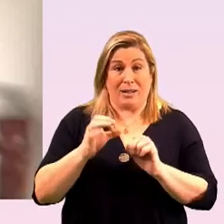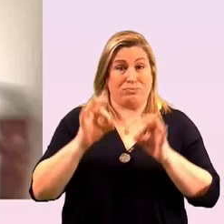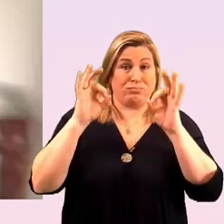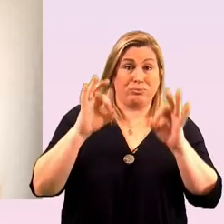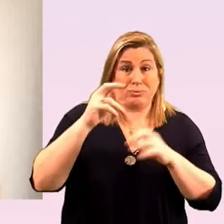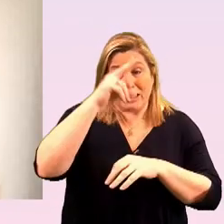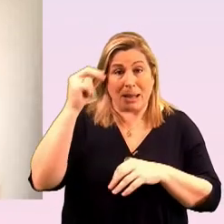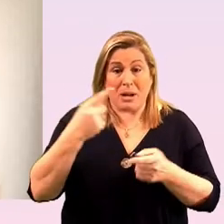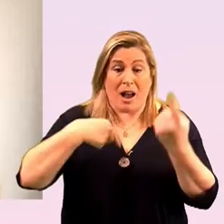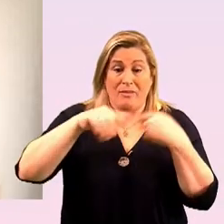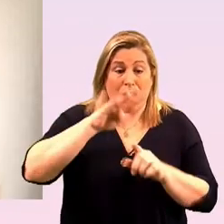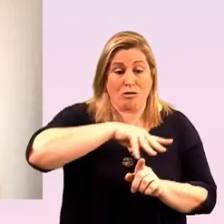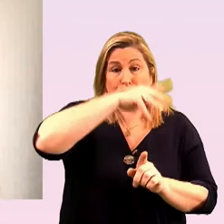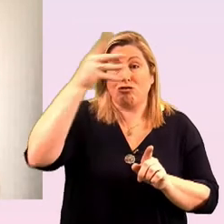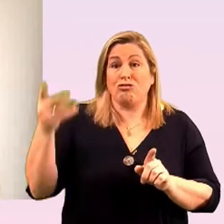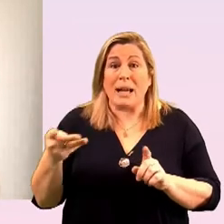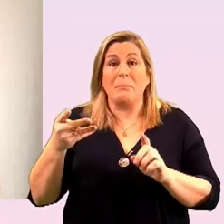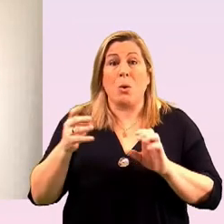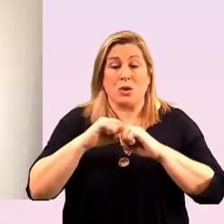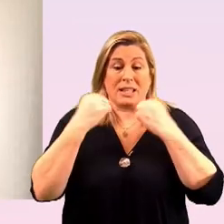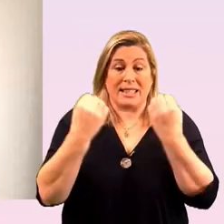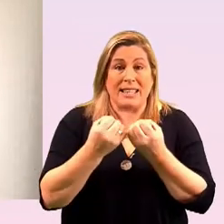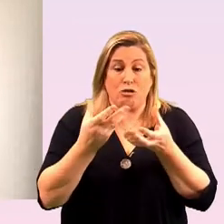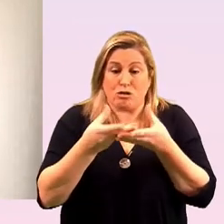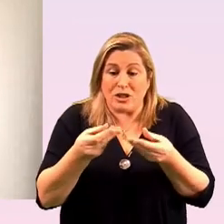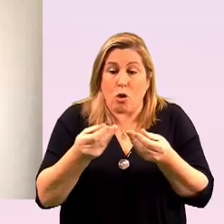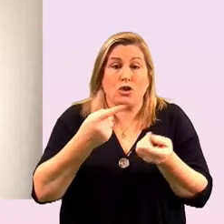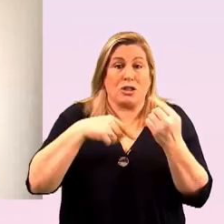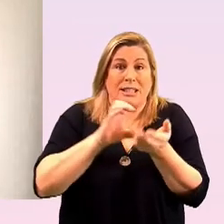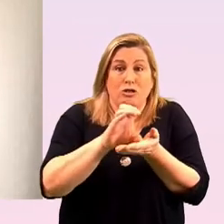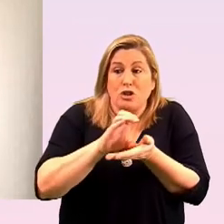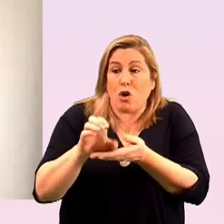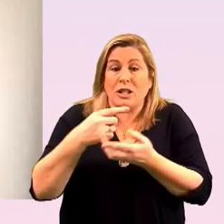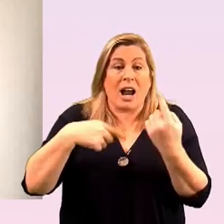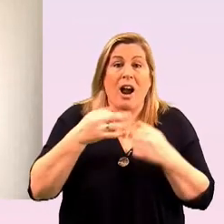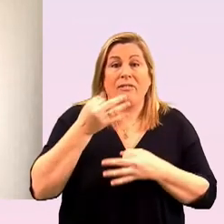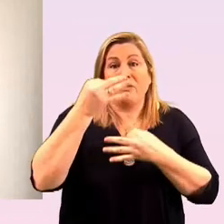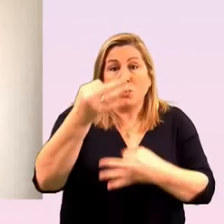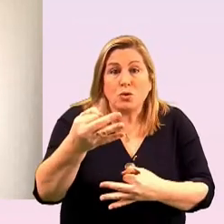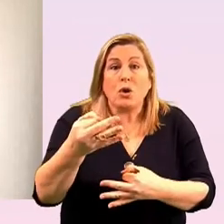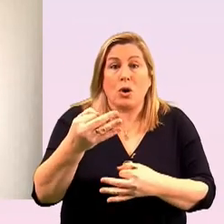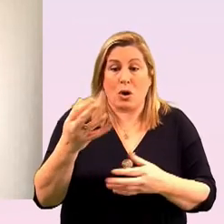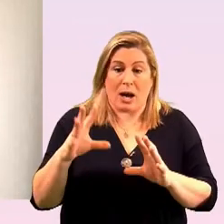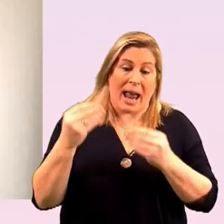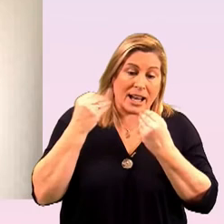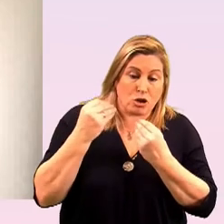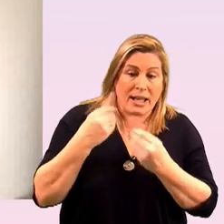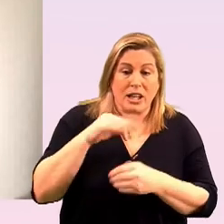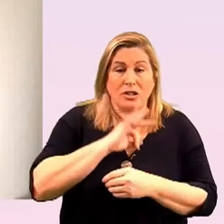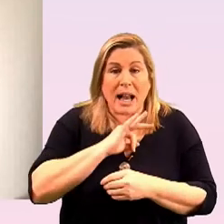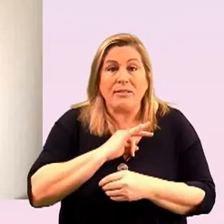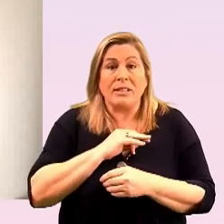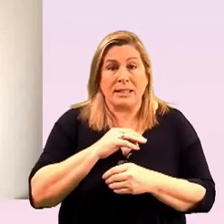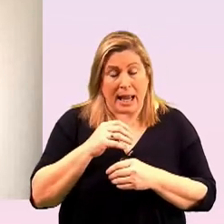society resourcing our survival, resourcing our future, resourcing ourselves, educating ourselves, and in doing so,